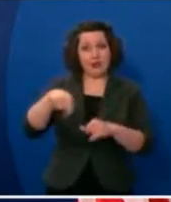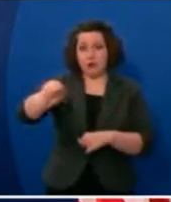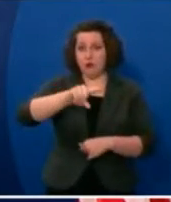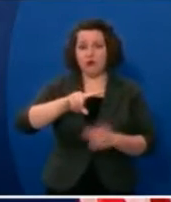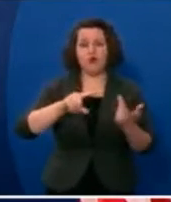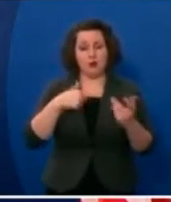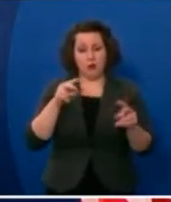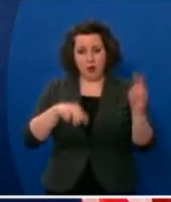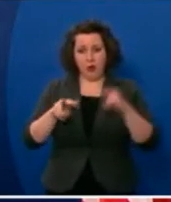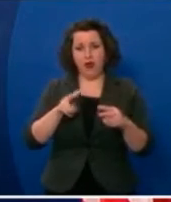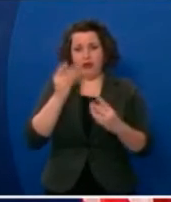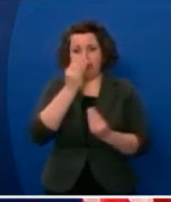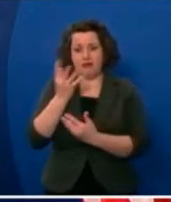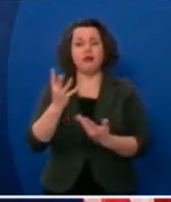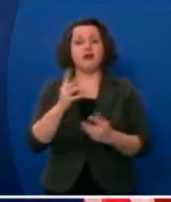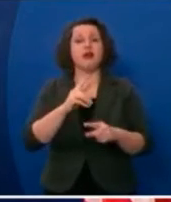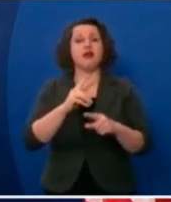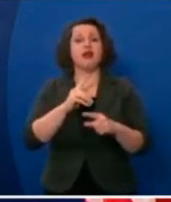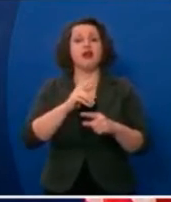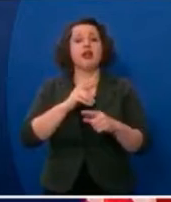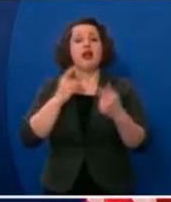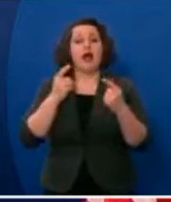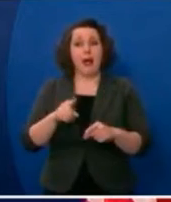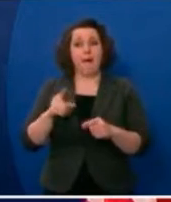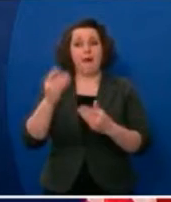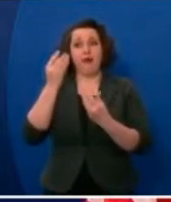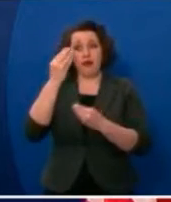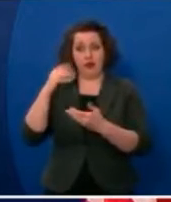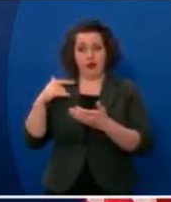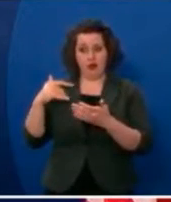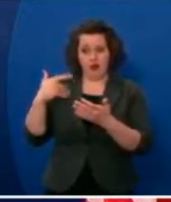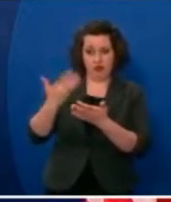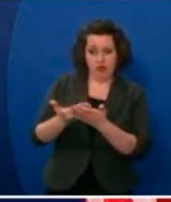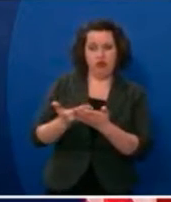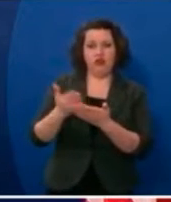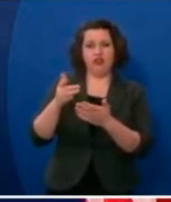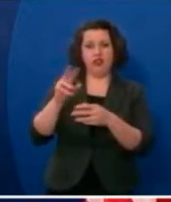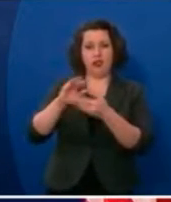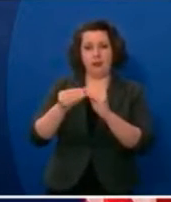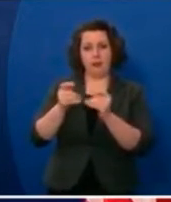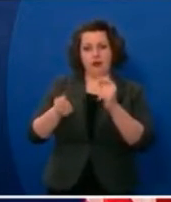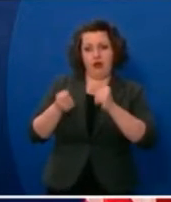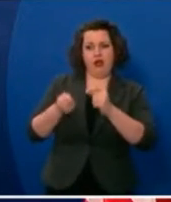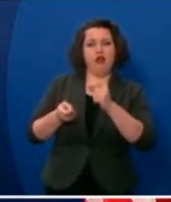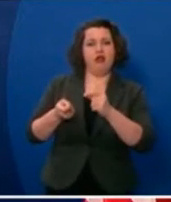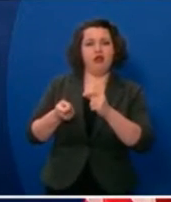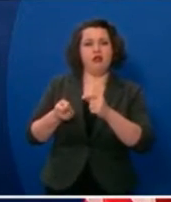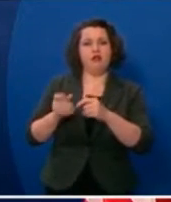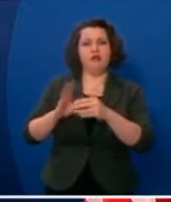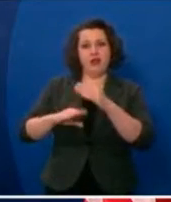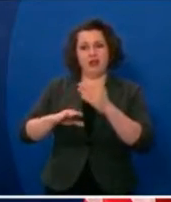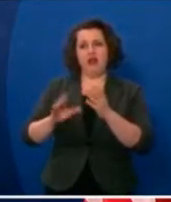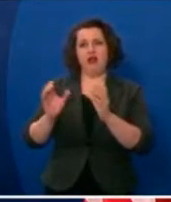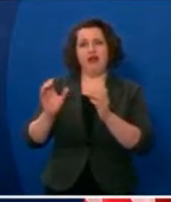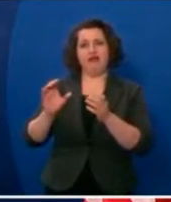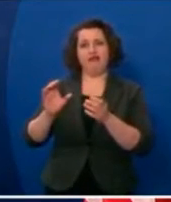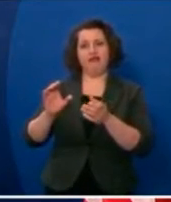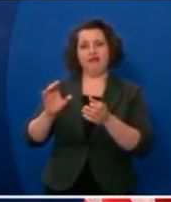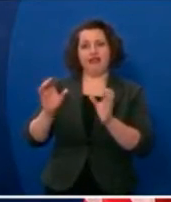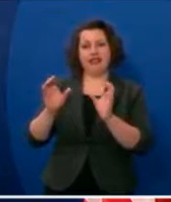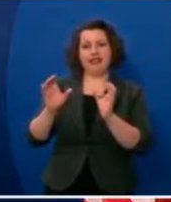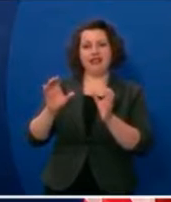the data. But as it comes in, then we will adjust the numbers based on the day the day of death that's on the death